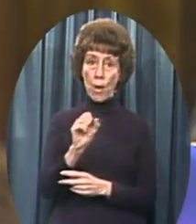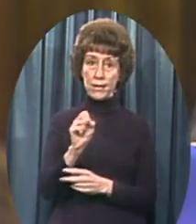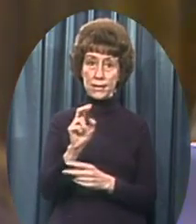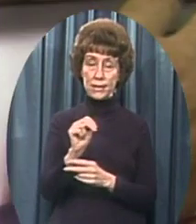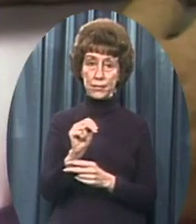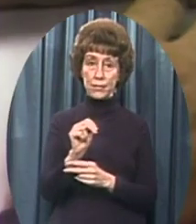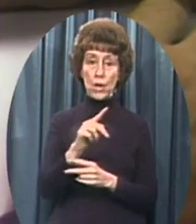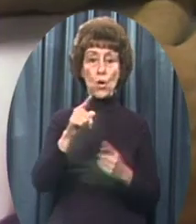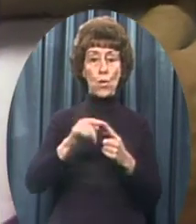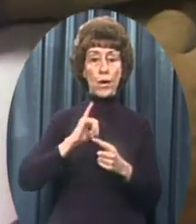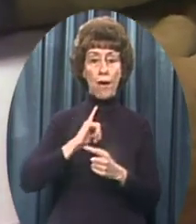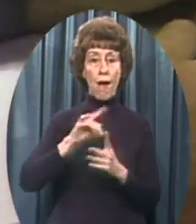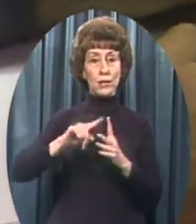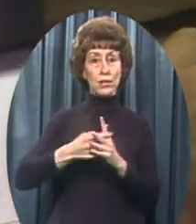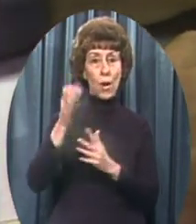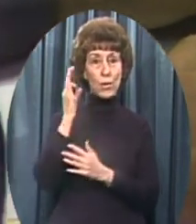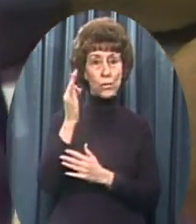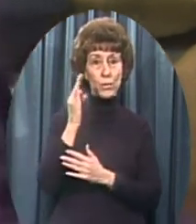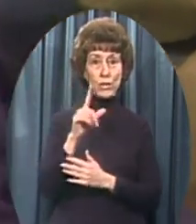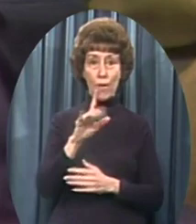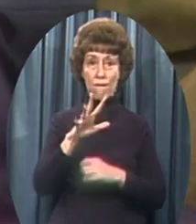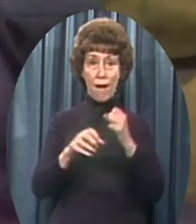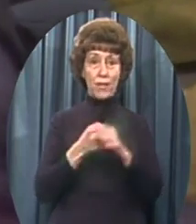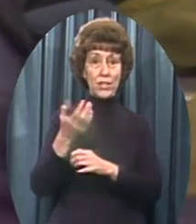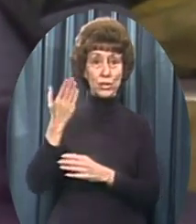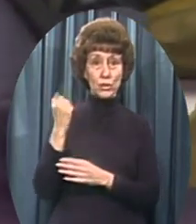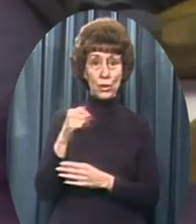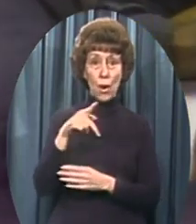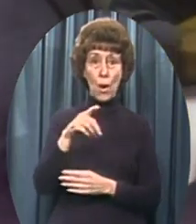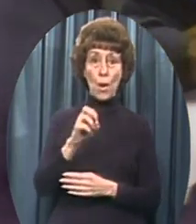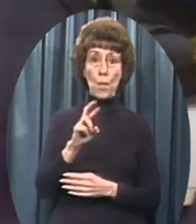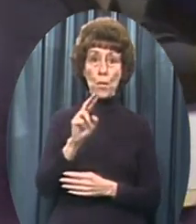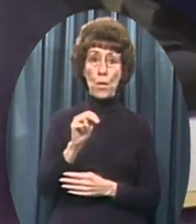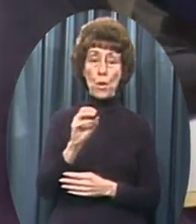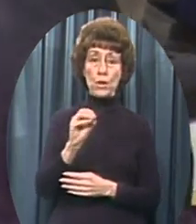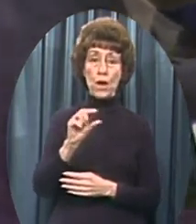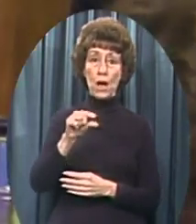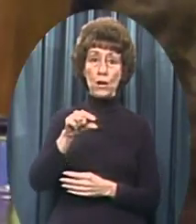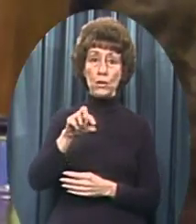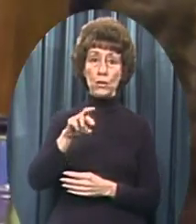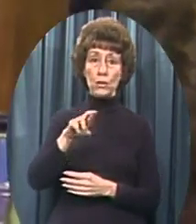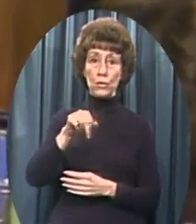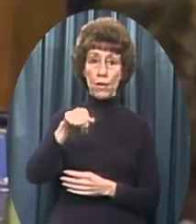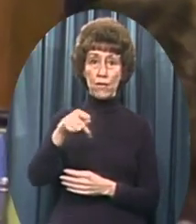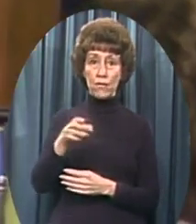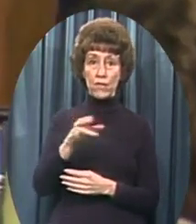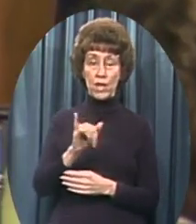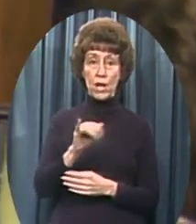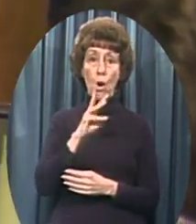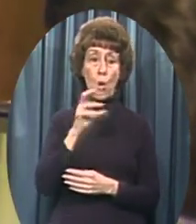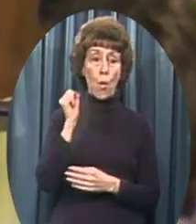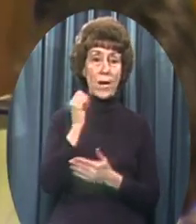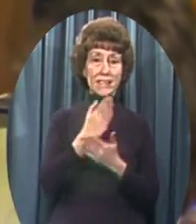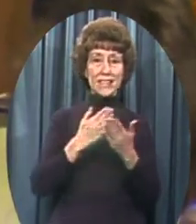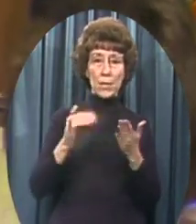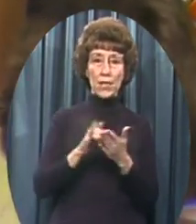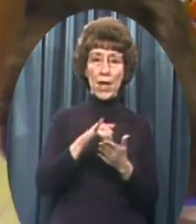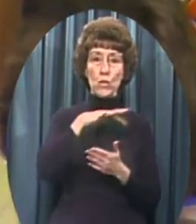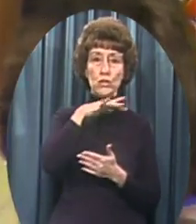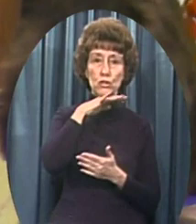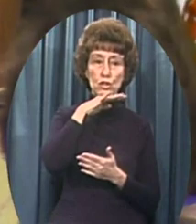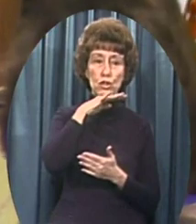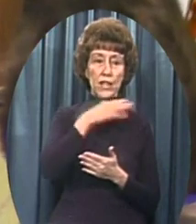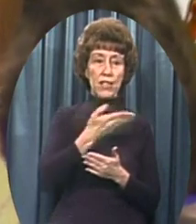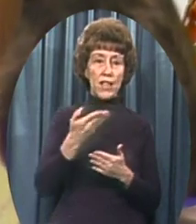pornography was something that was available in the back dark halls of pool rooms. Today it's on Main Street,